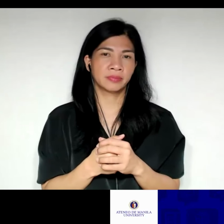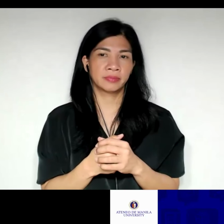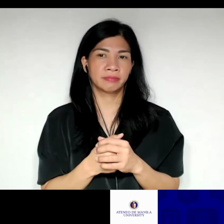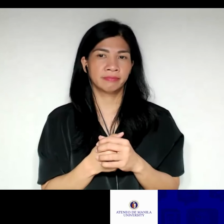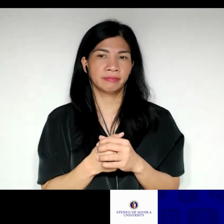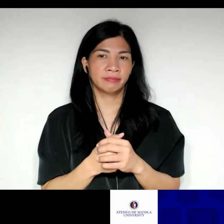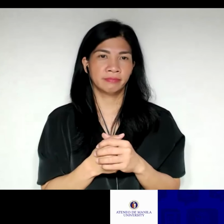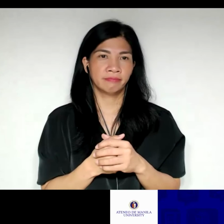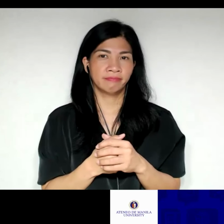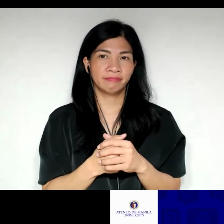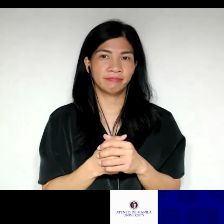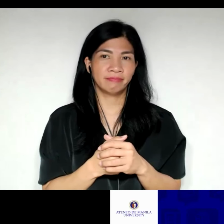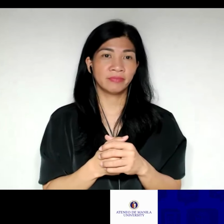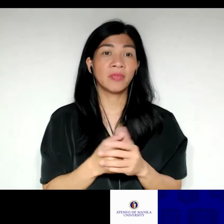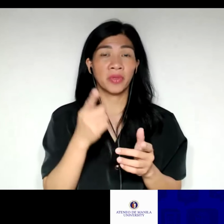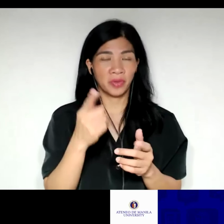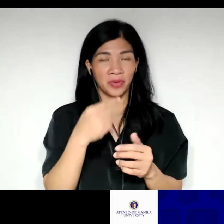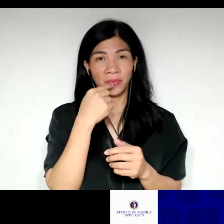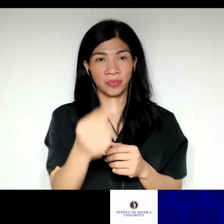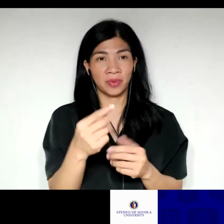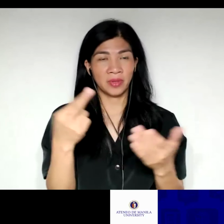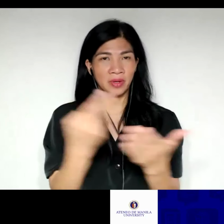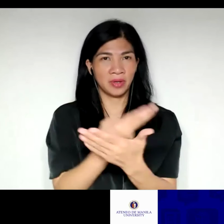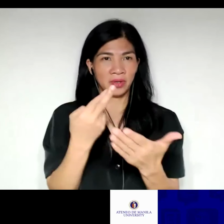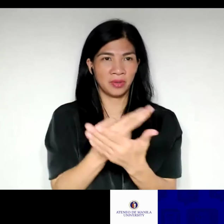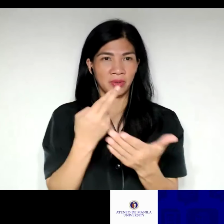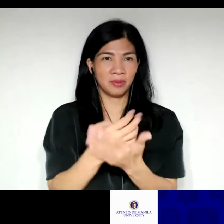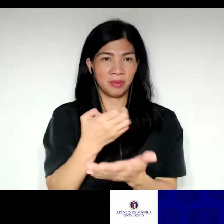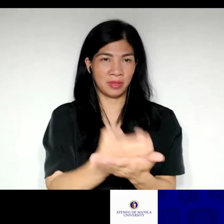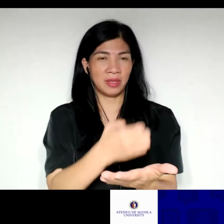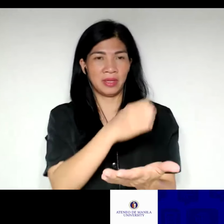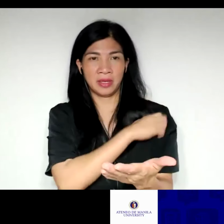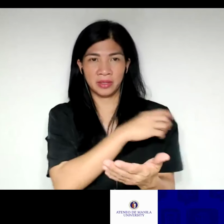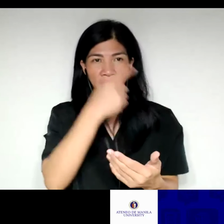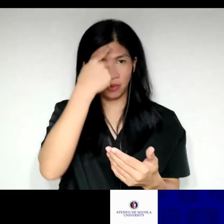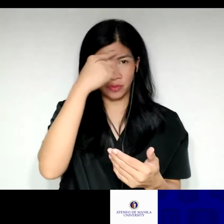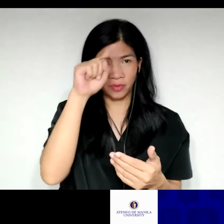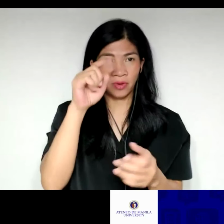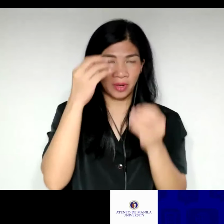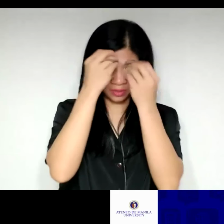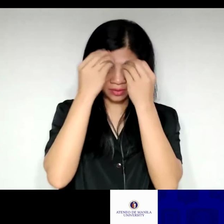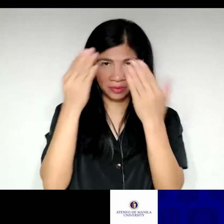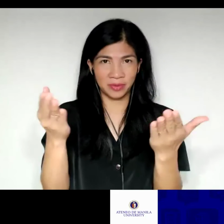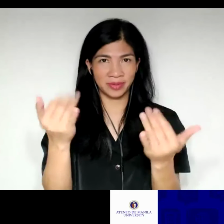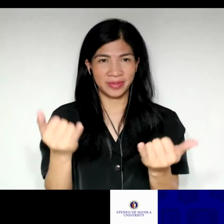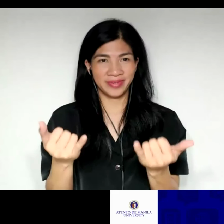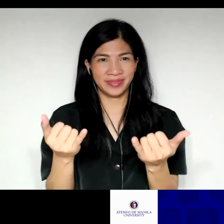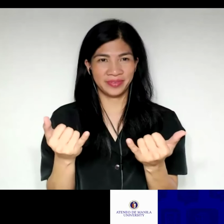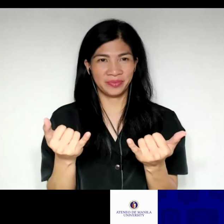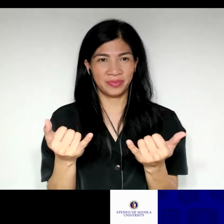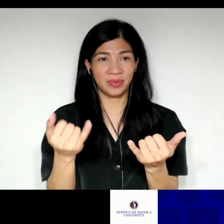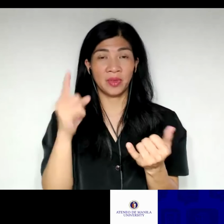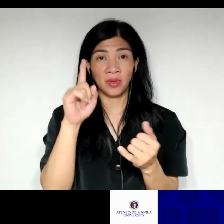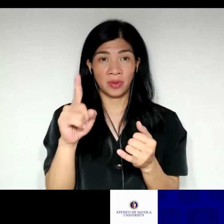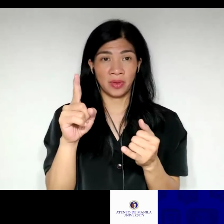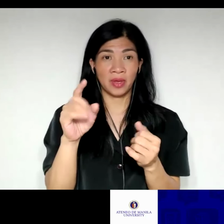And it's also nice how you also mentioned renewable energy. So just for the information of everyone in our audience, one of